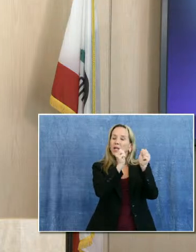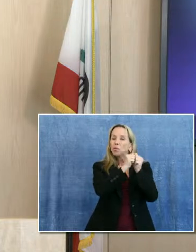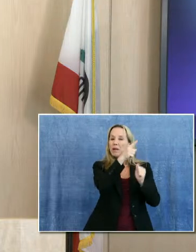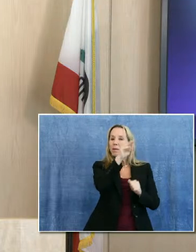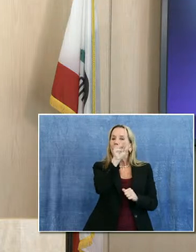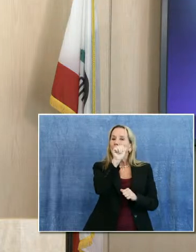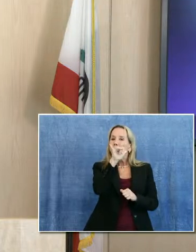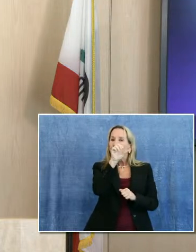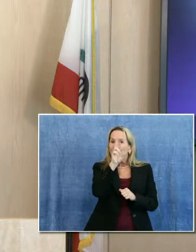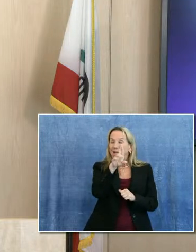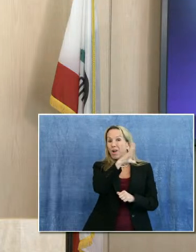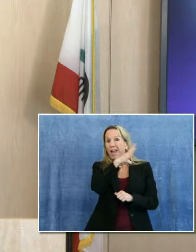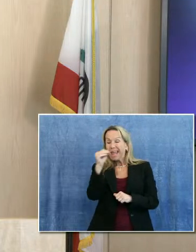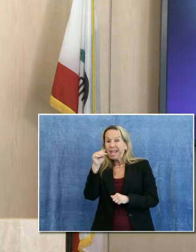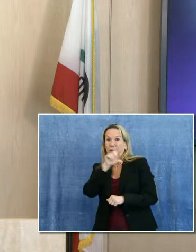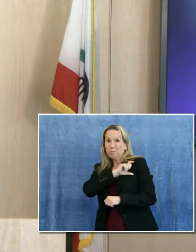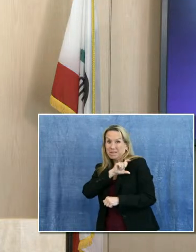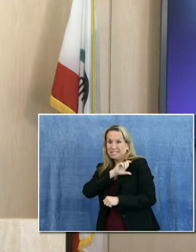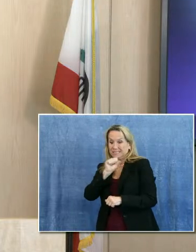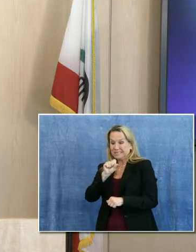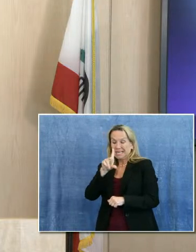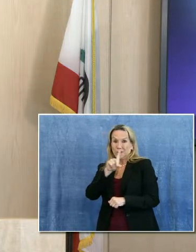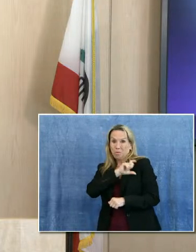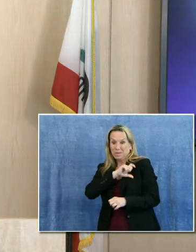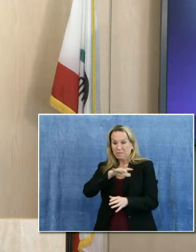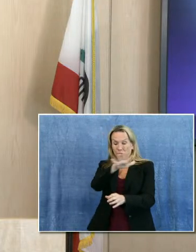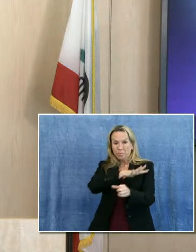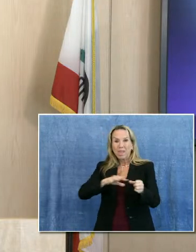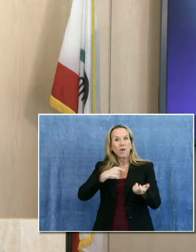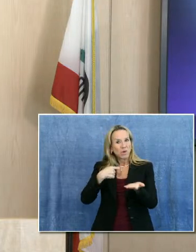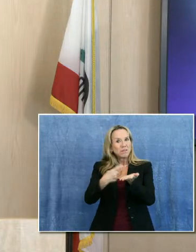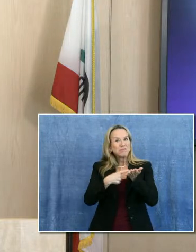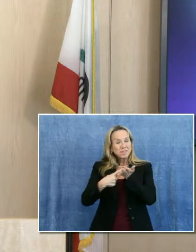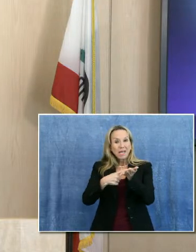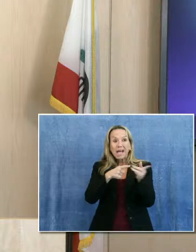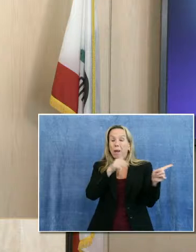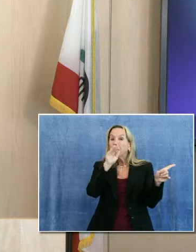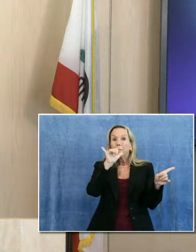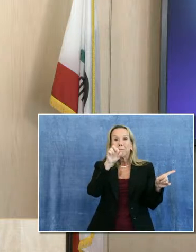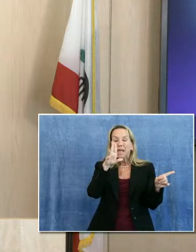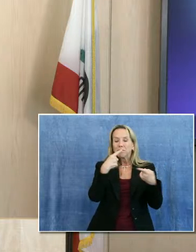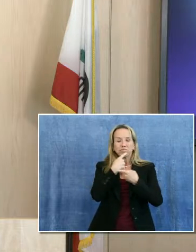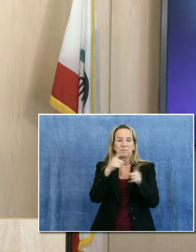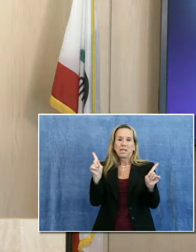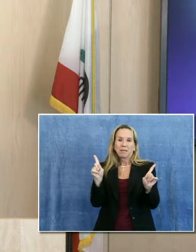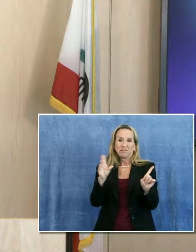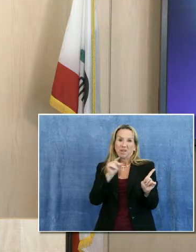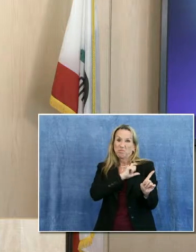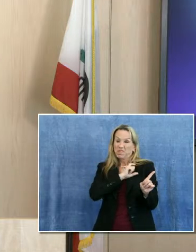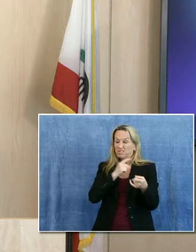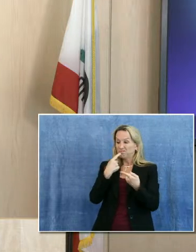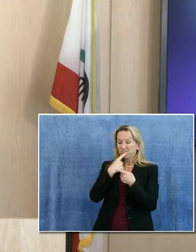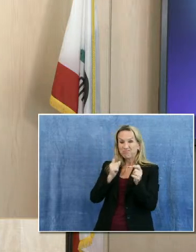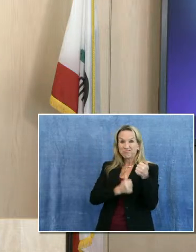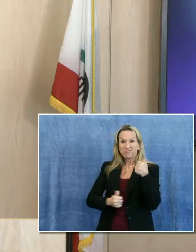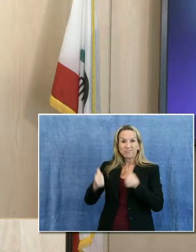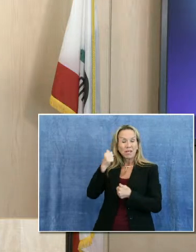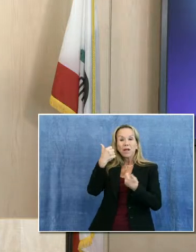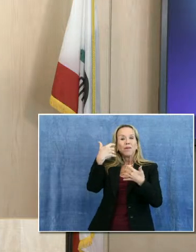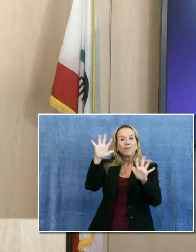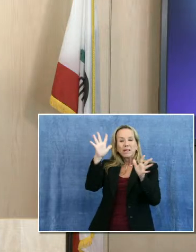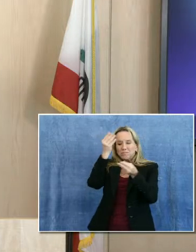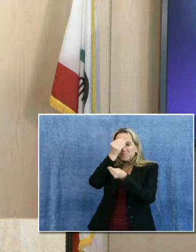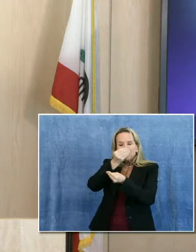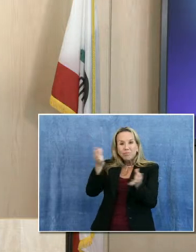to talk about the approach in the city of San Diego. And the mayor and the police chief made clear that for those entities that defy a public health